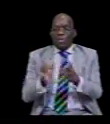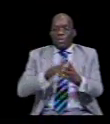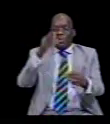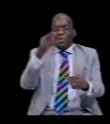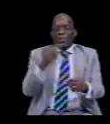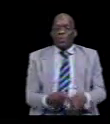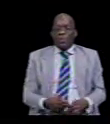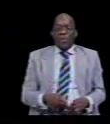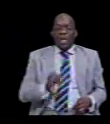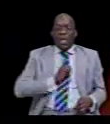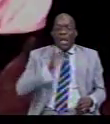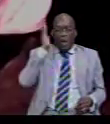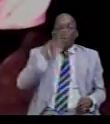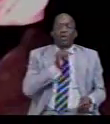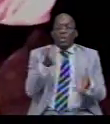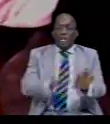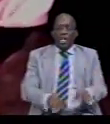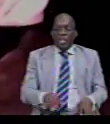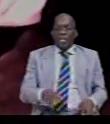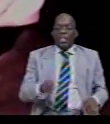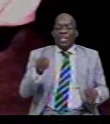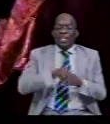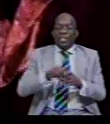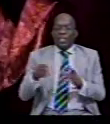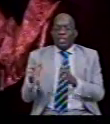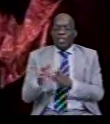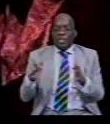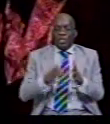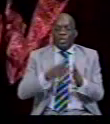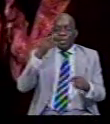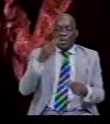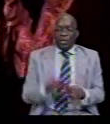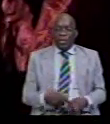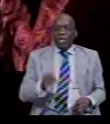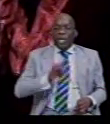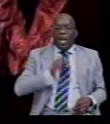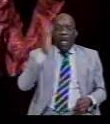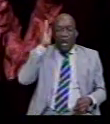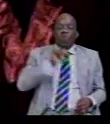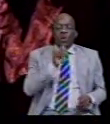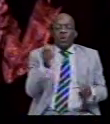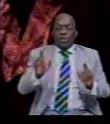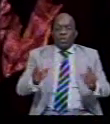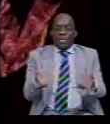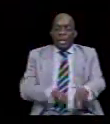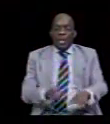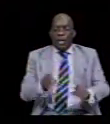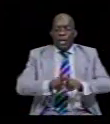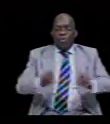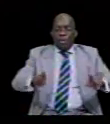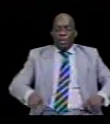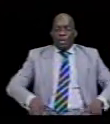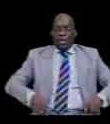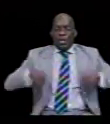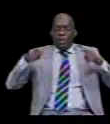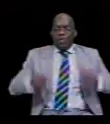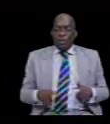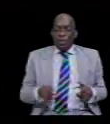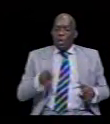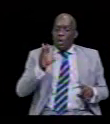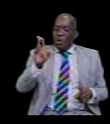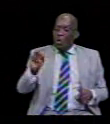I will not come. I will not die in the name of Jesus Christ. I shall not die but live in the mighty name of Jesus Christ. I will not come. No, you are not going.